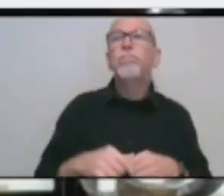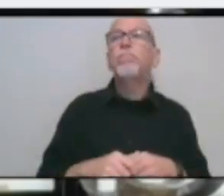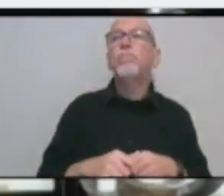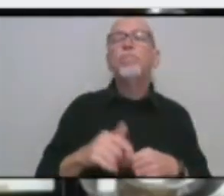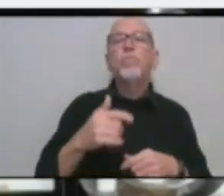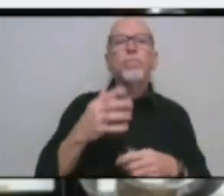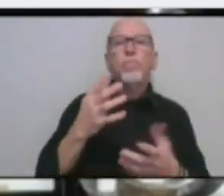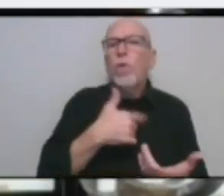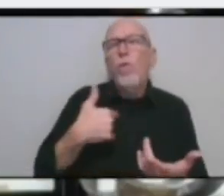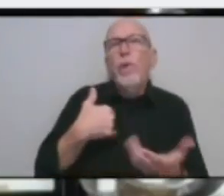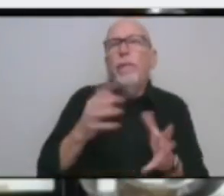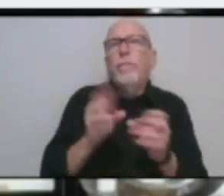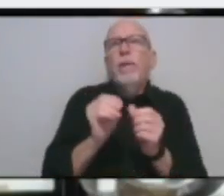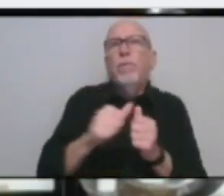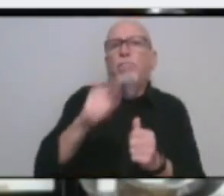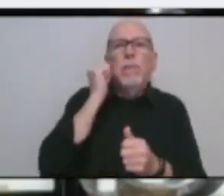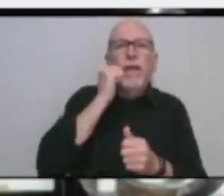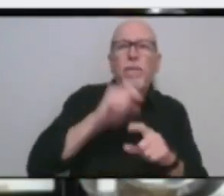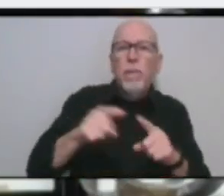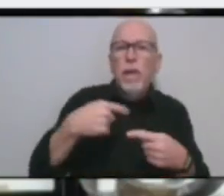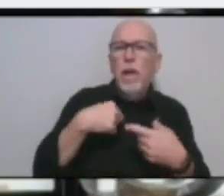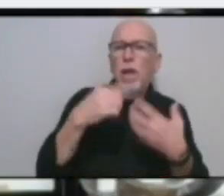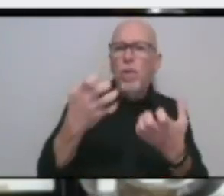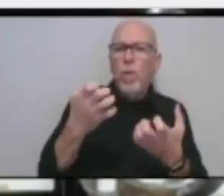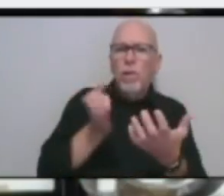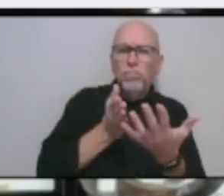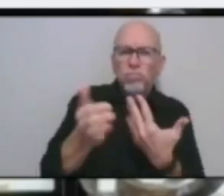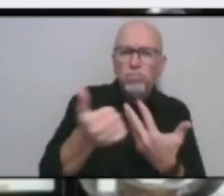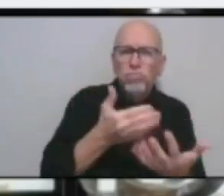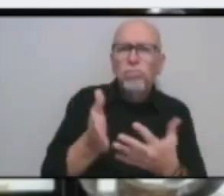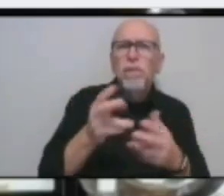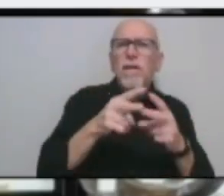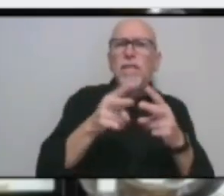in, day out basis, but I want to have a very organized